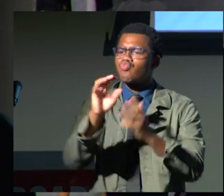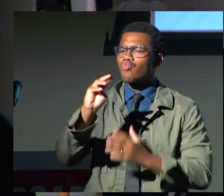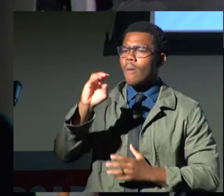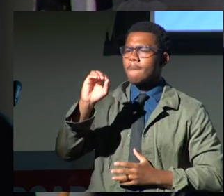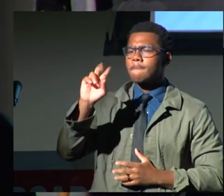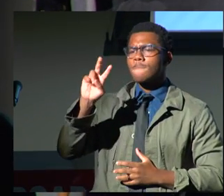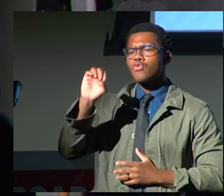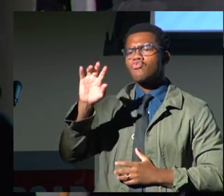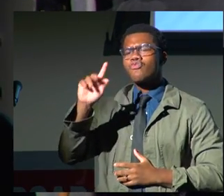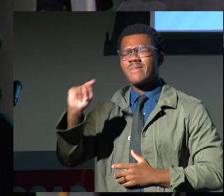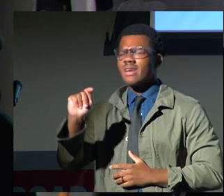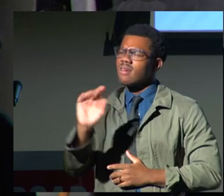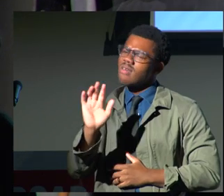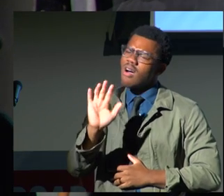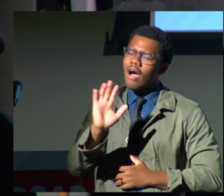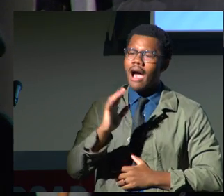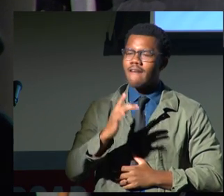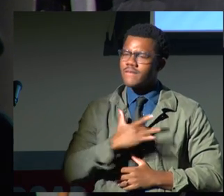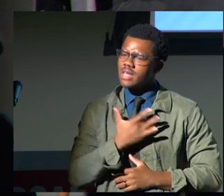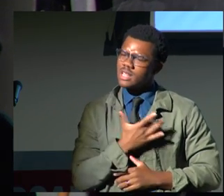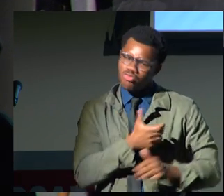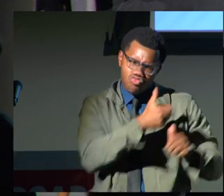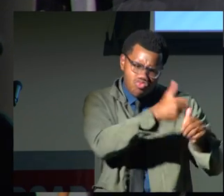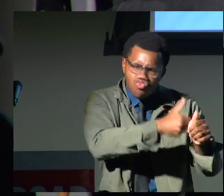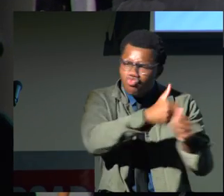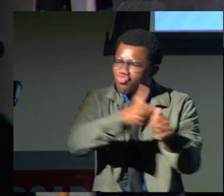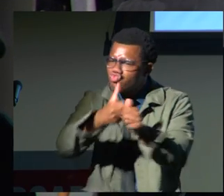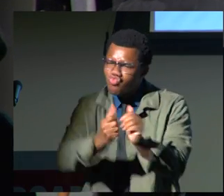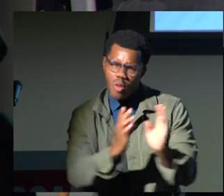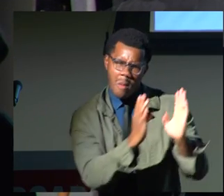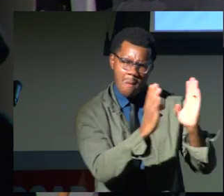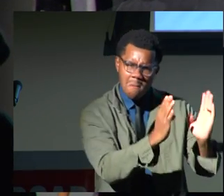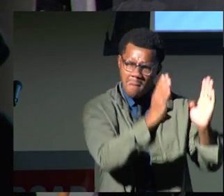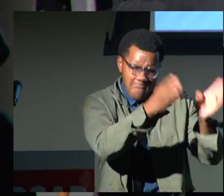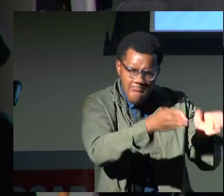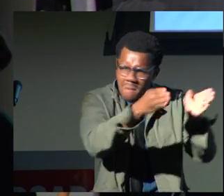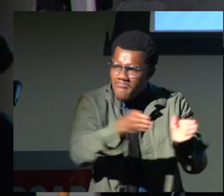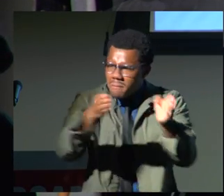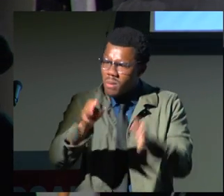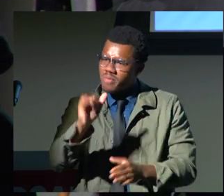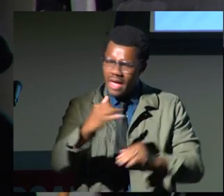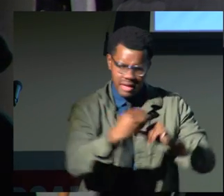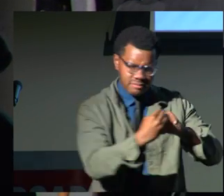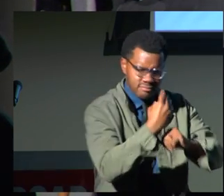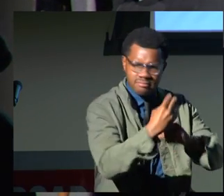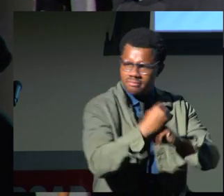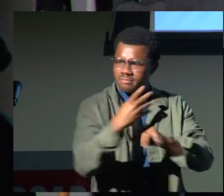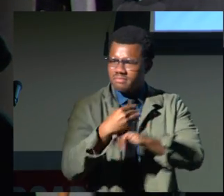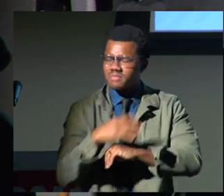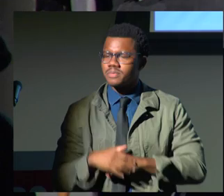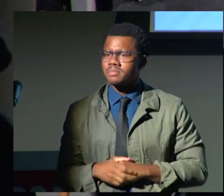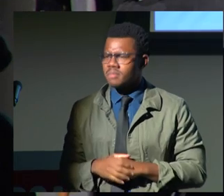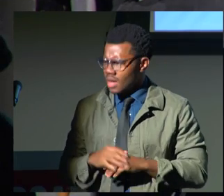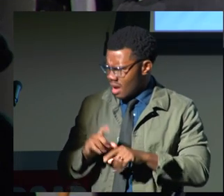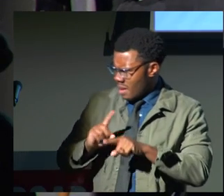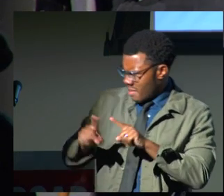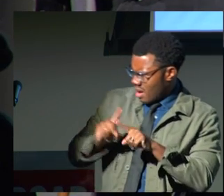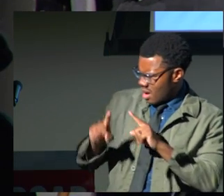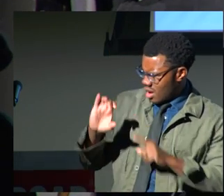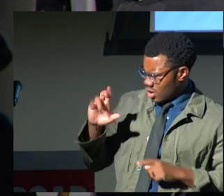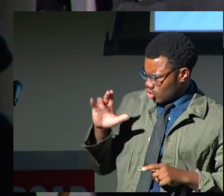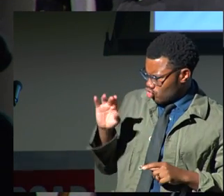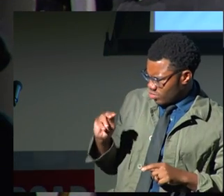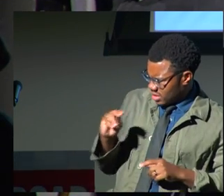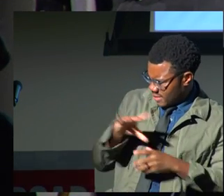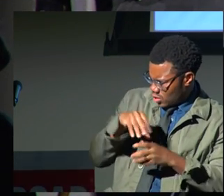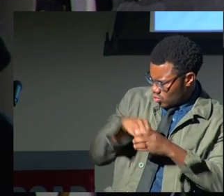I wouldn't say a movement. But Cubism is in there, babe. Well, I think what happens is when you study art